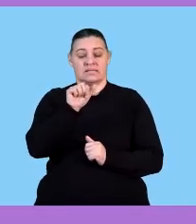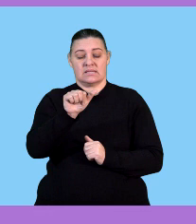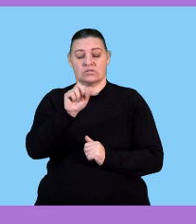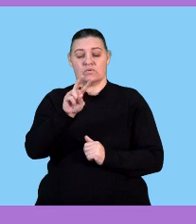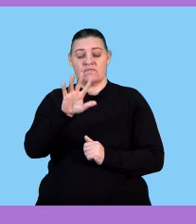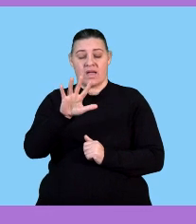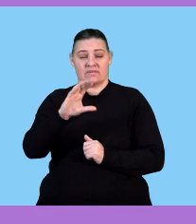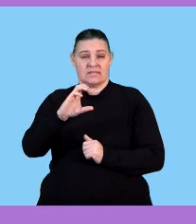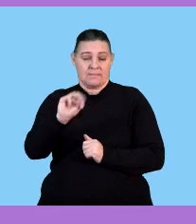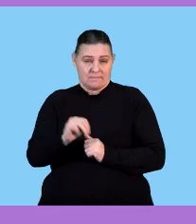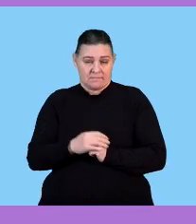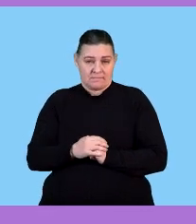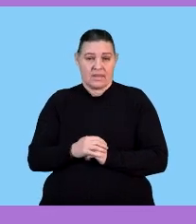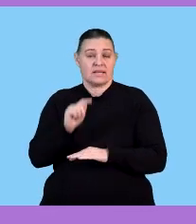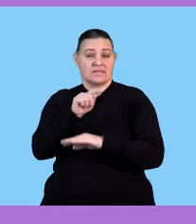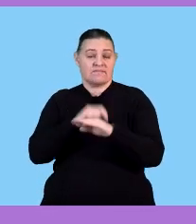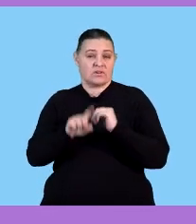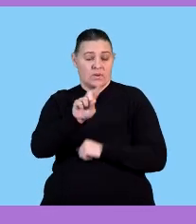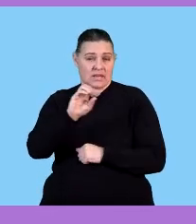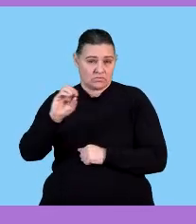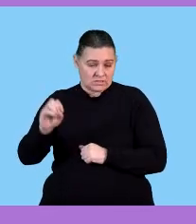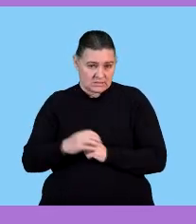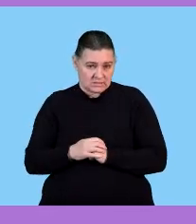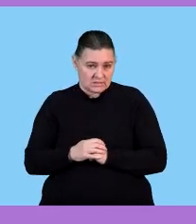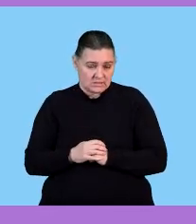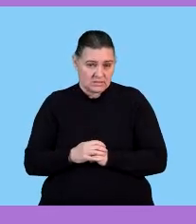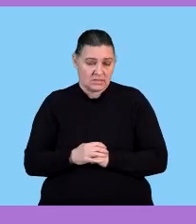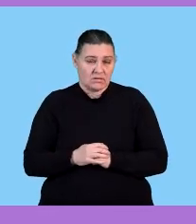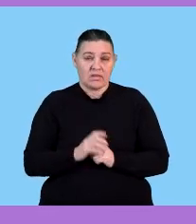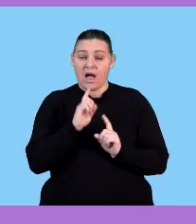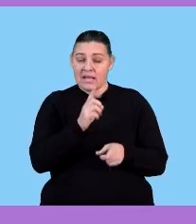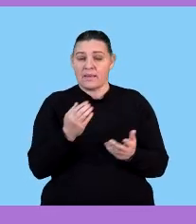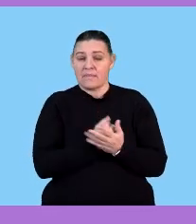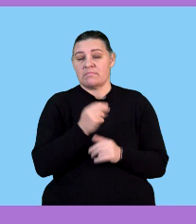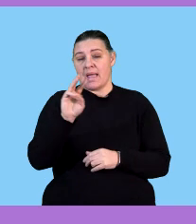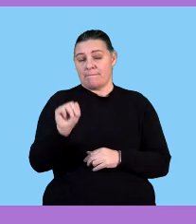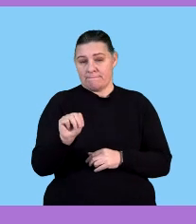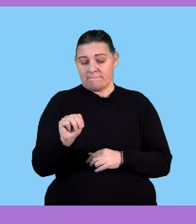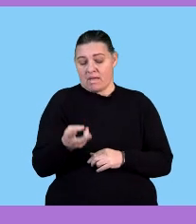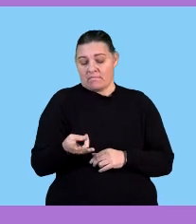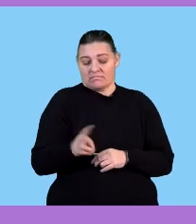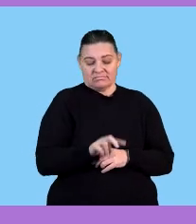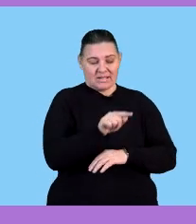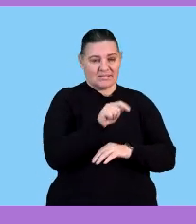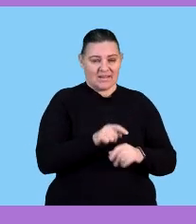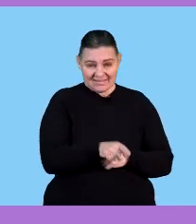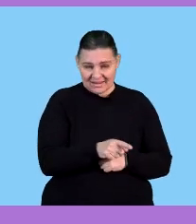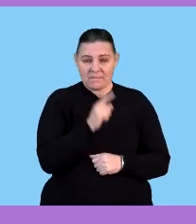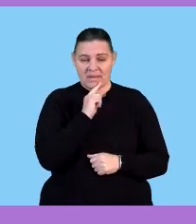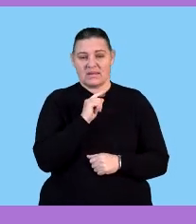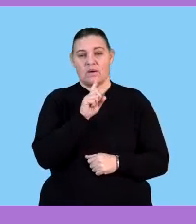1,625 centimeters. Again, I'm dividing by 100 because then I need the answer to be in meters, because that's a practical